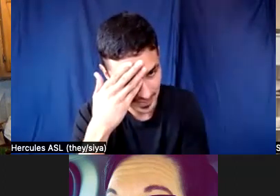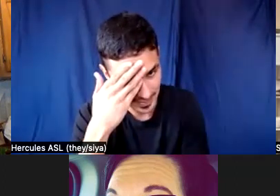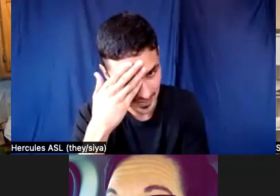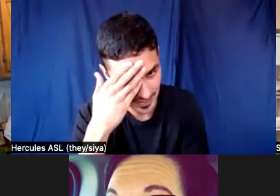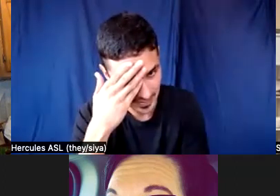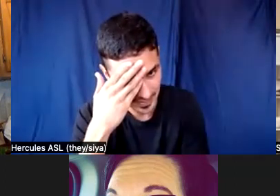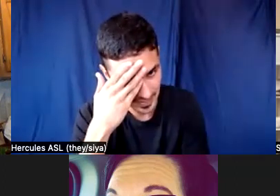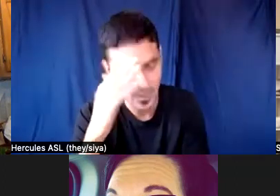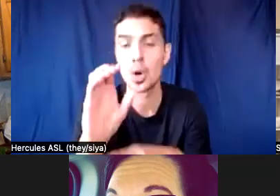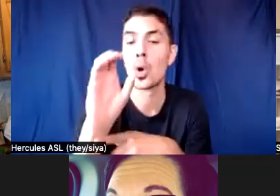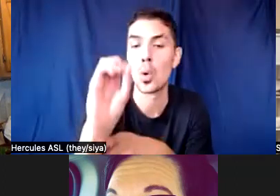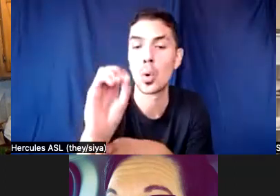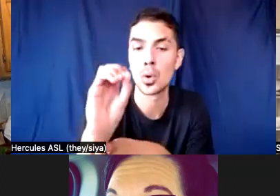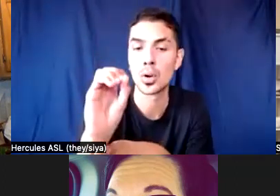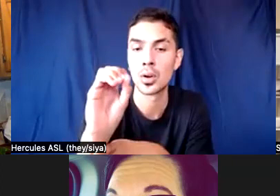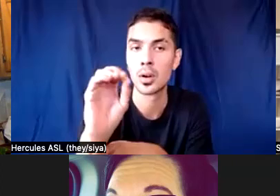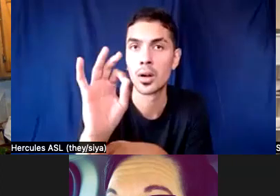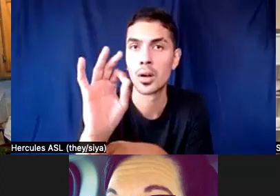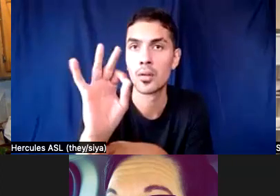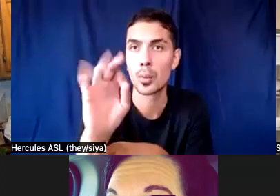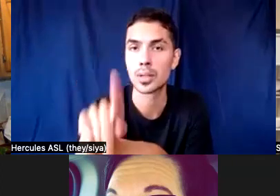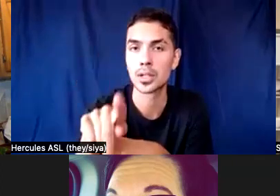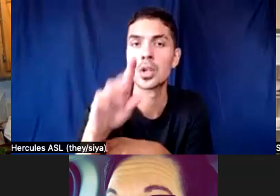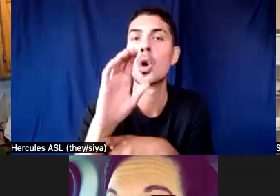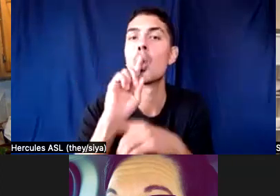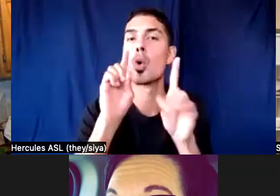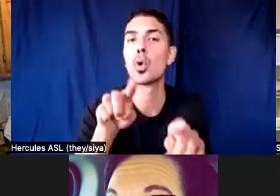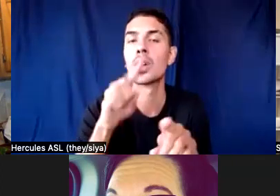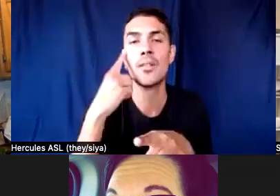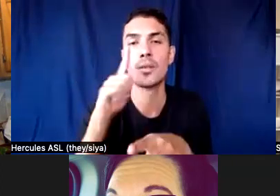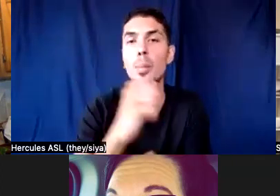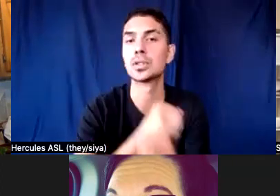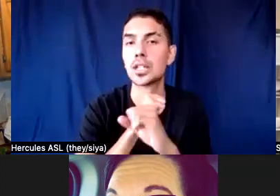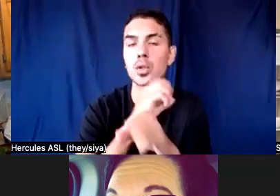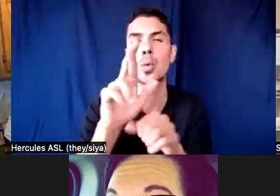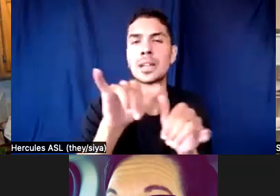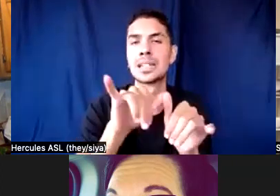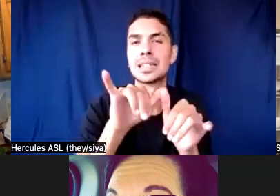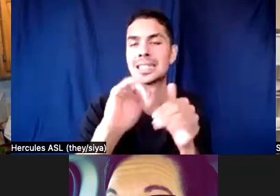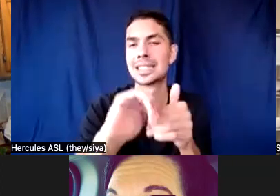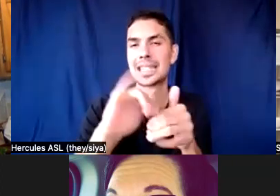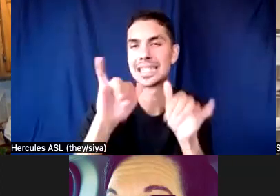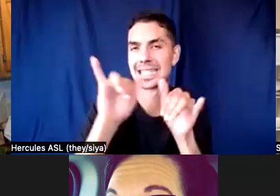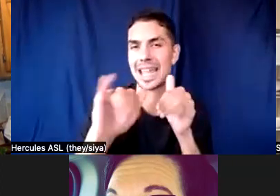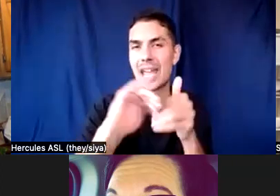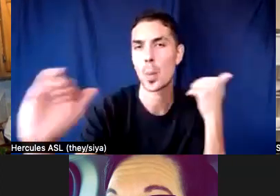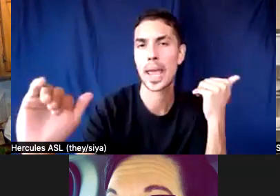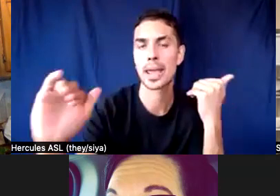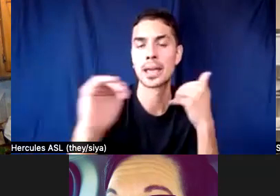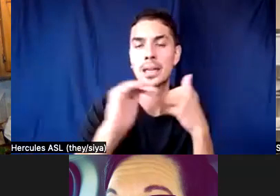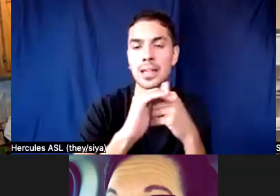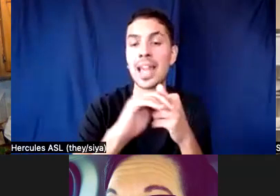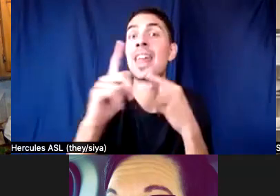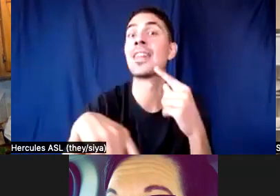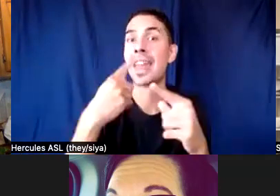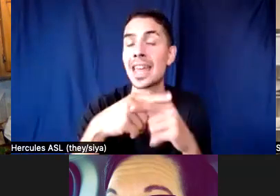Order for protection or a. Yeah. Stay away. Like yeah, so then she was able to leave,